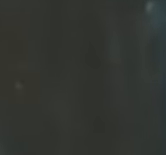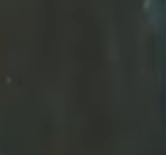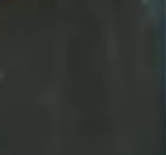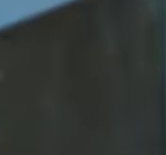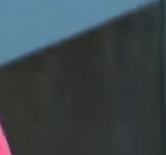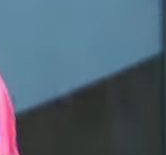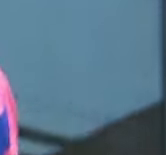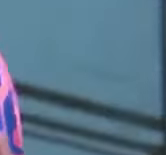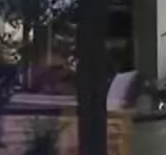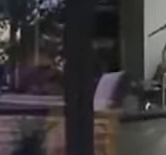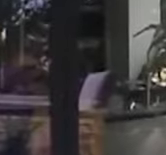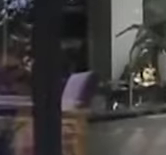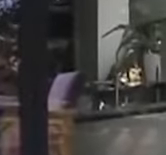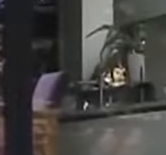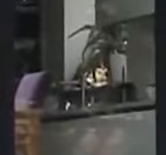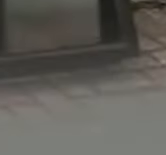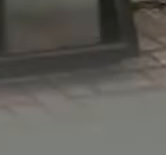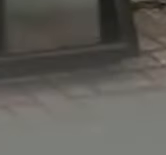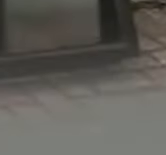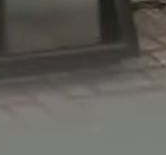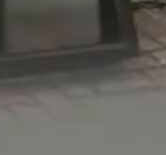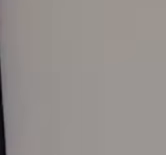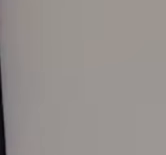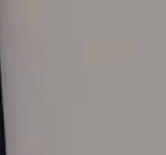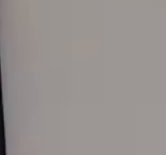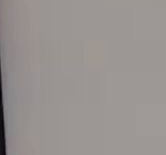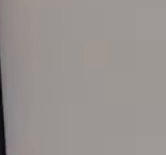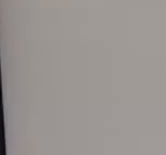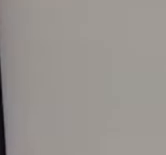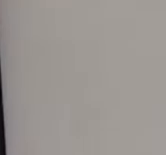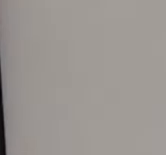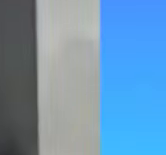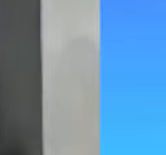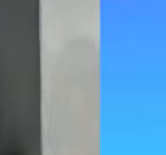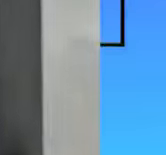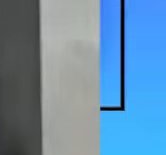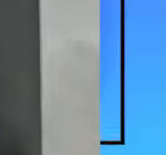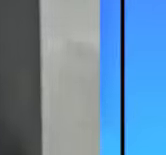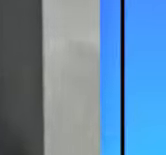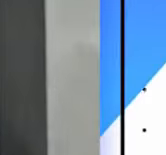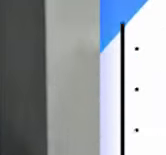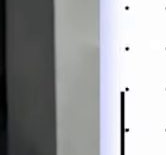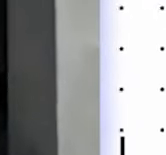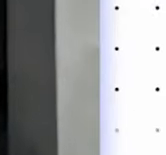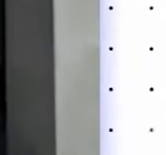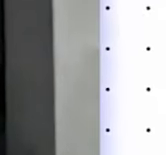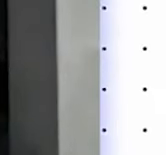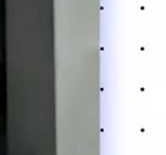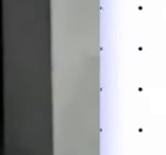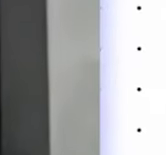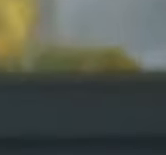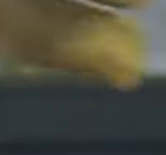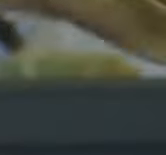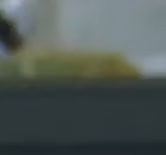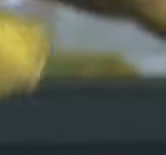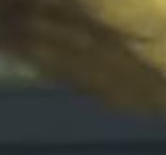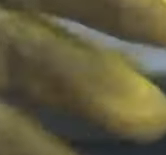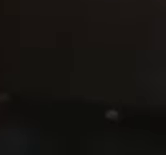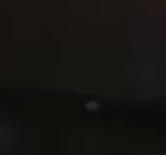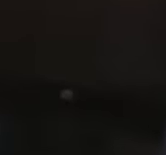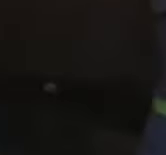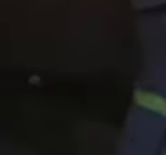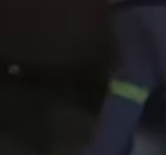We transform your property within a matter of weeks. From windows, sliding and folding doors, steel window frames, gates and burglar bars. We